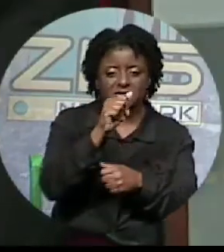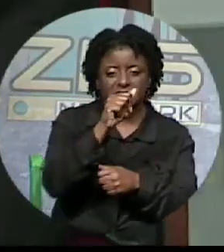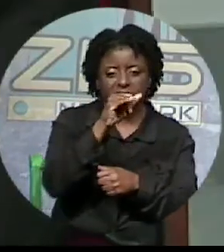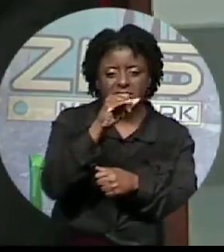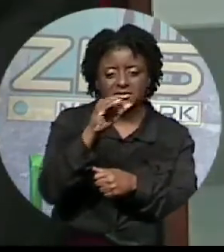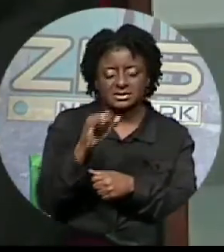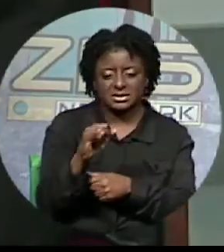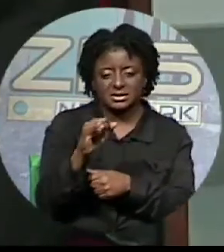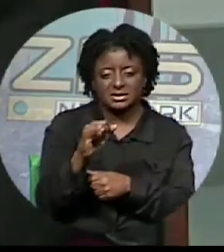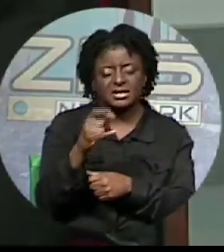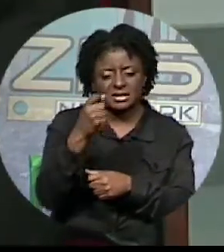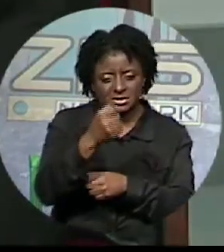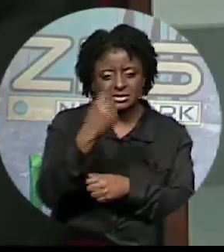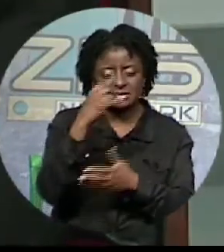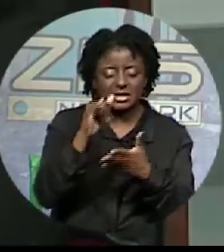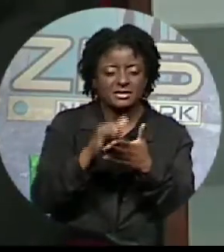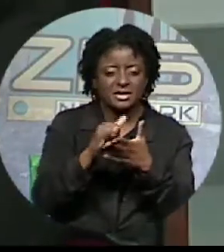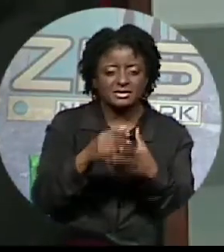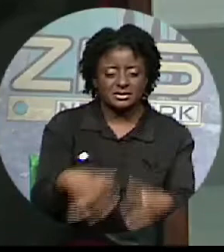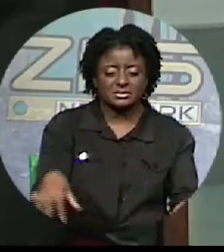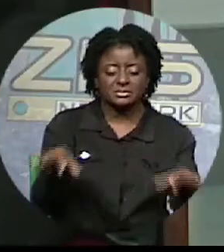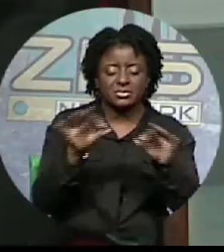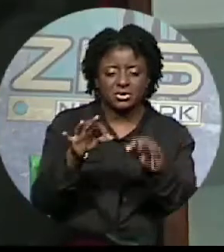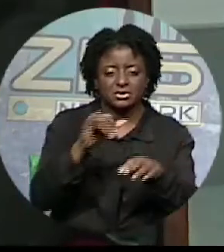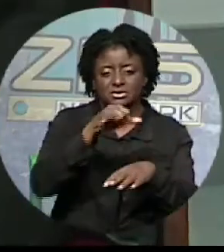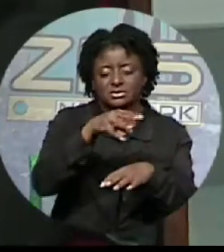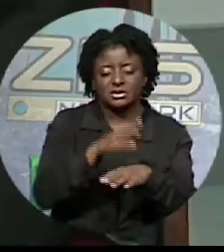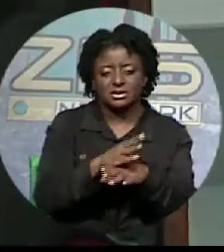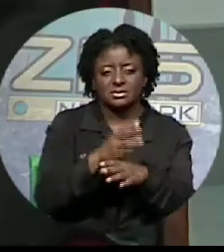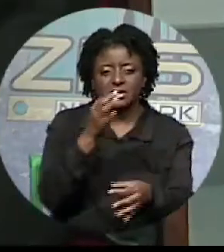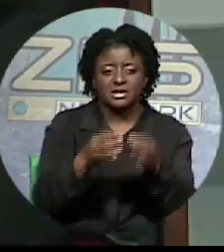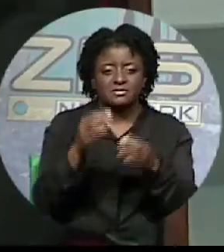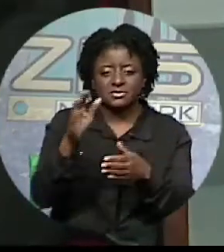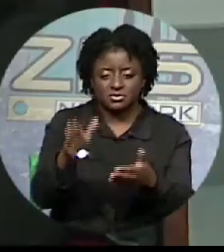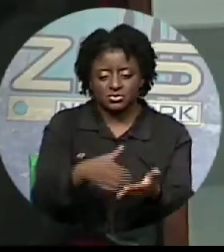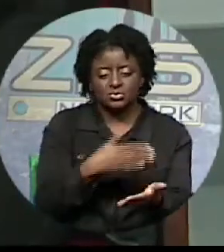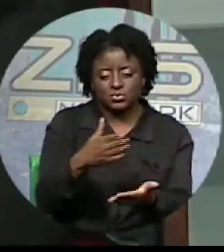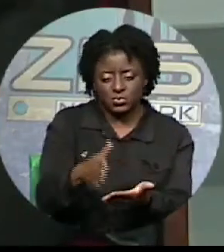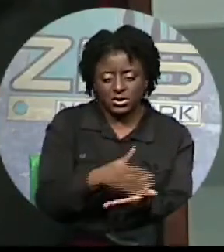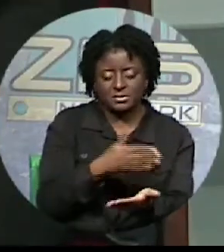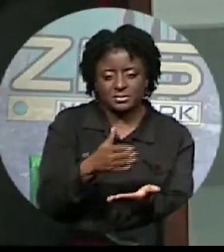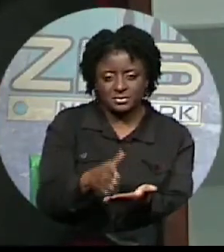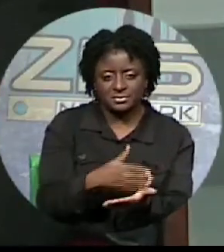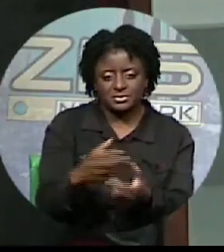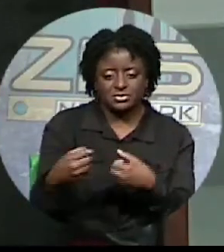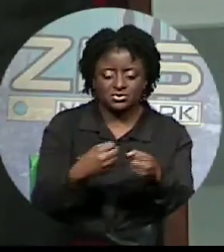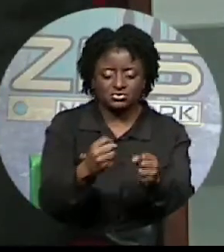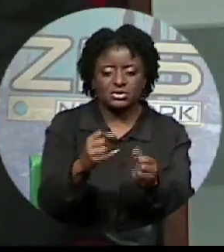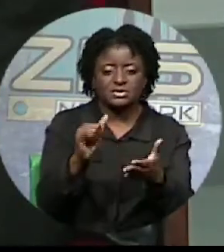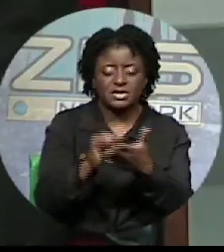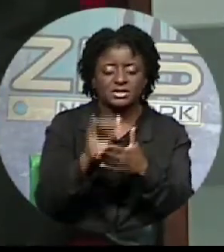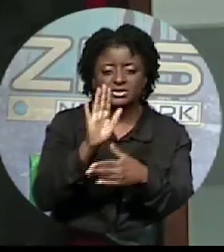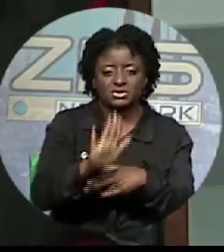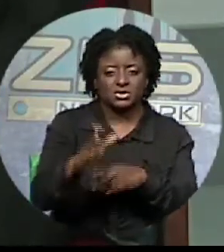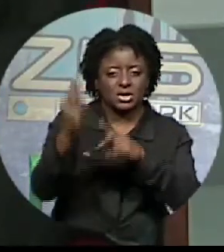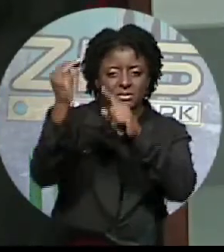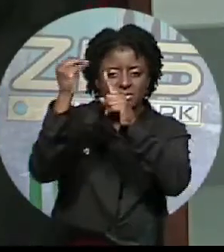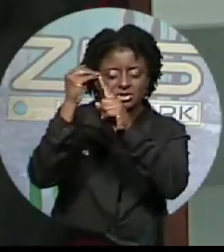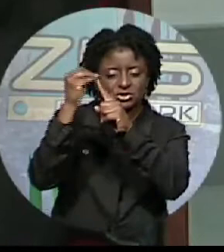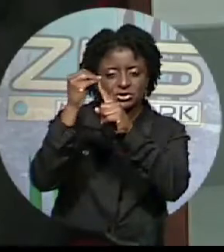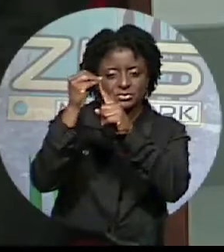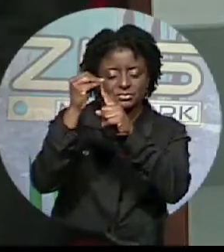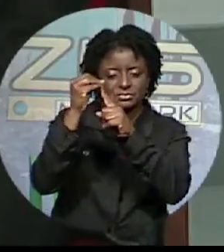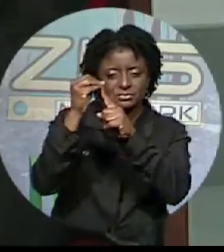that that is a noble profession, that if we sweep the streets, that is our mission, that is what we're called to